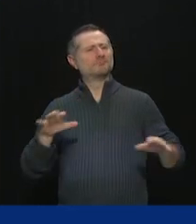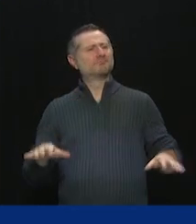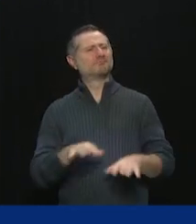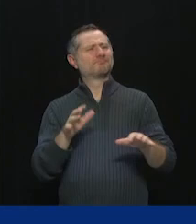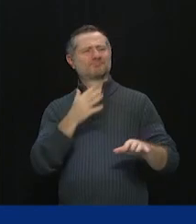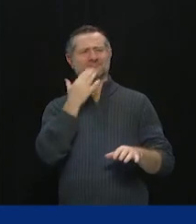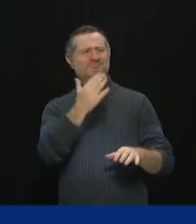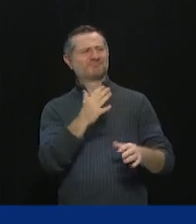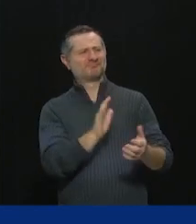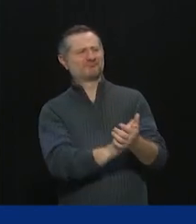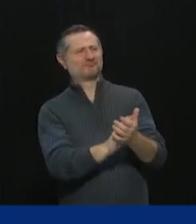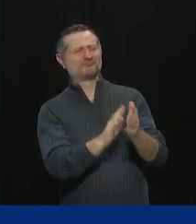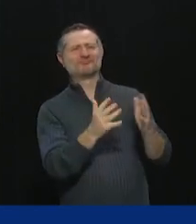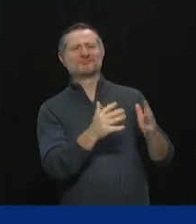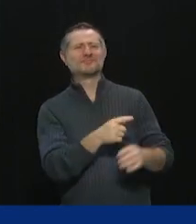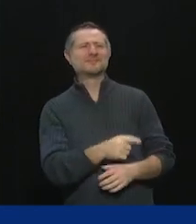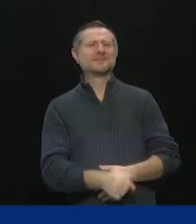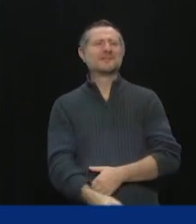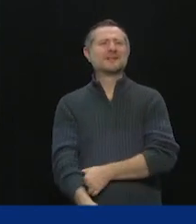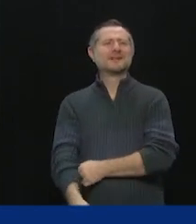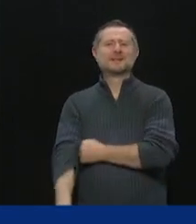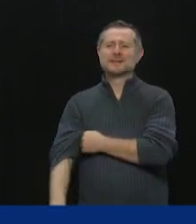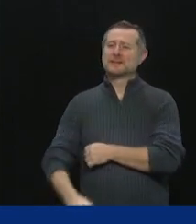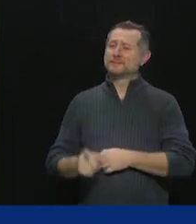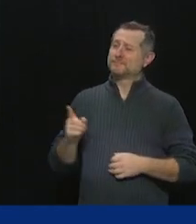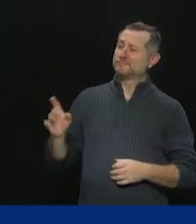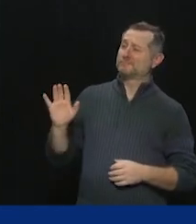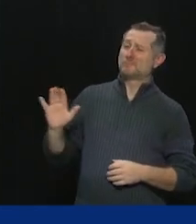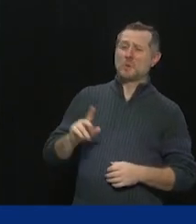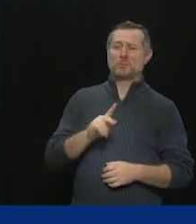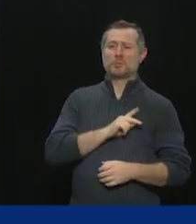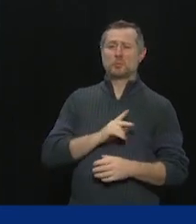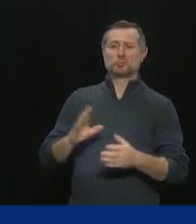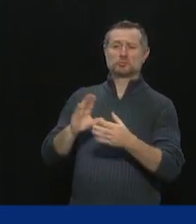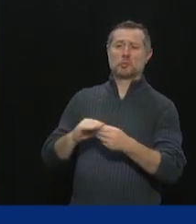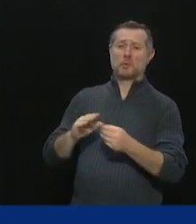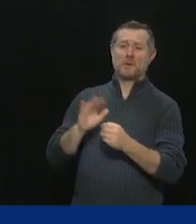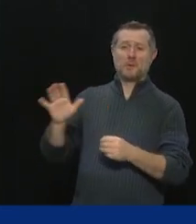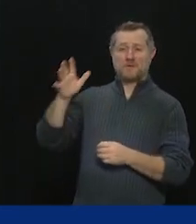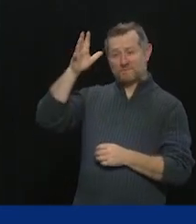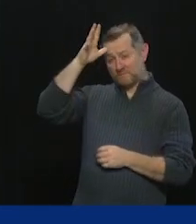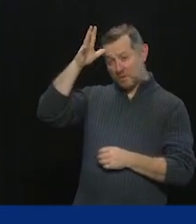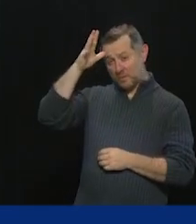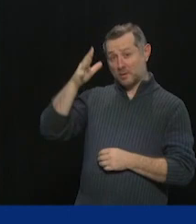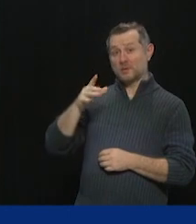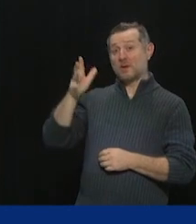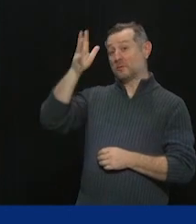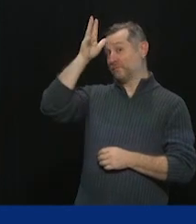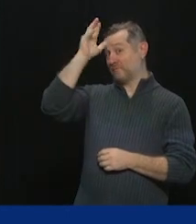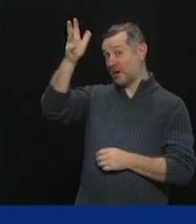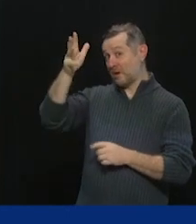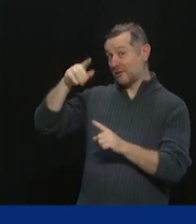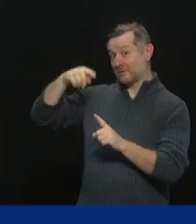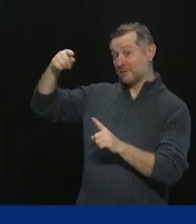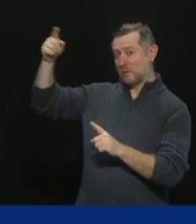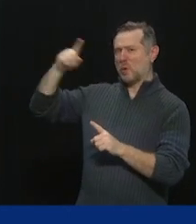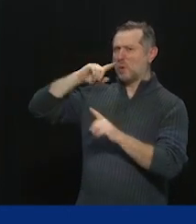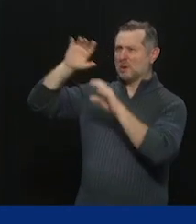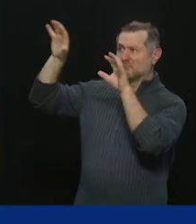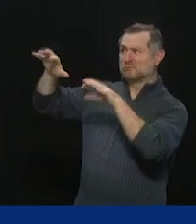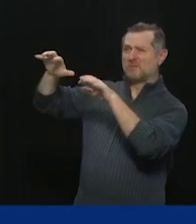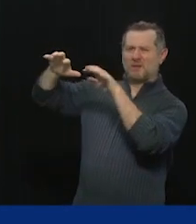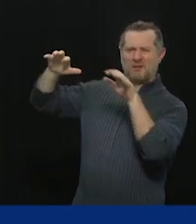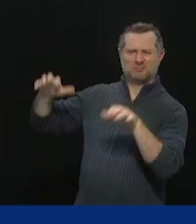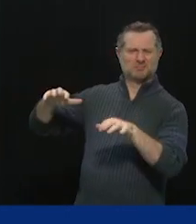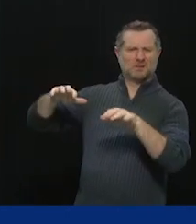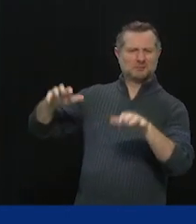using your personal story of what your father did and grandfather and others who came from this community and worked